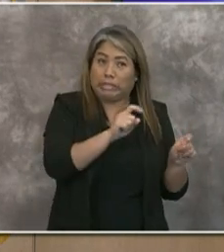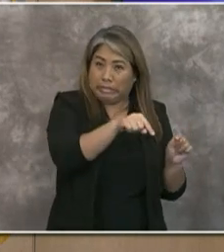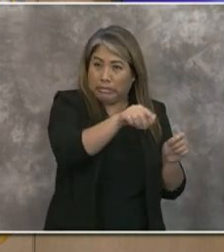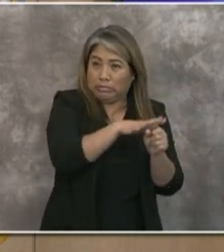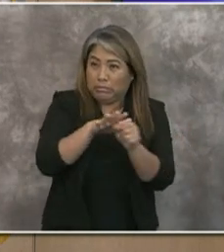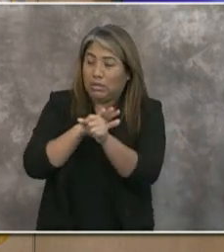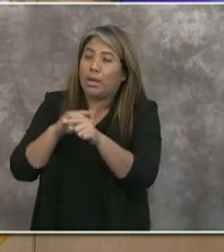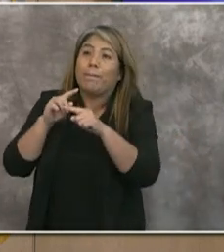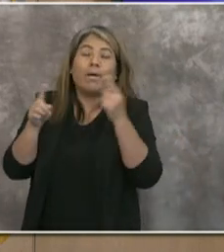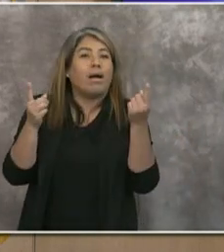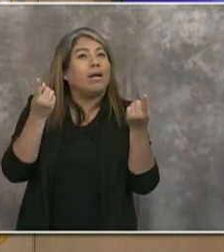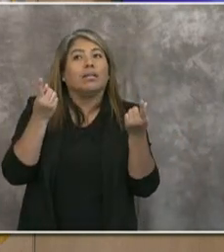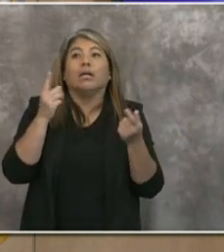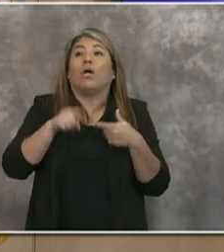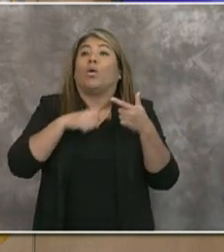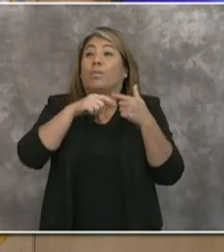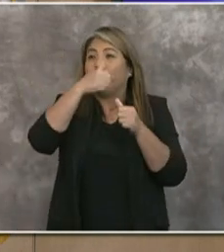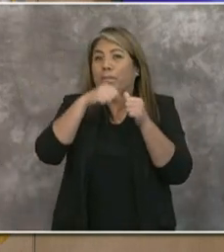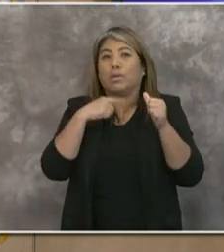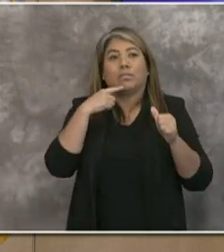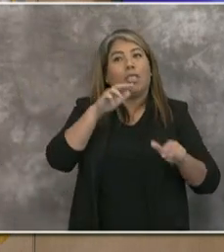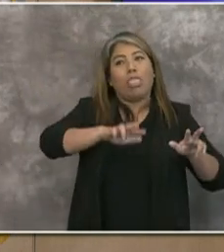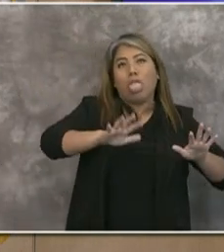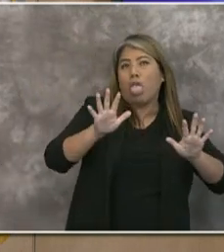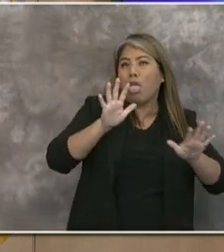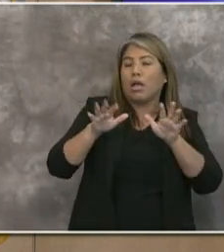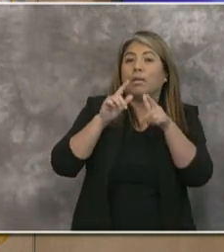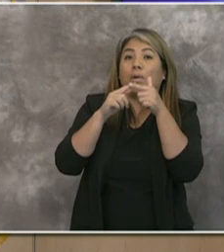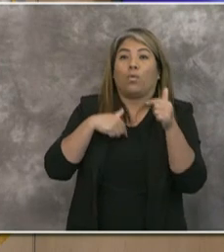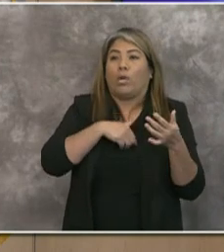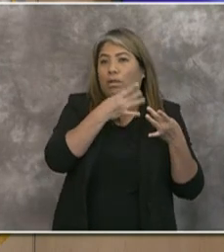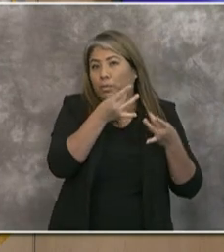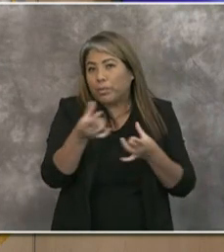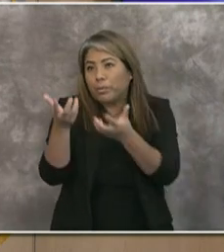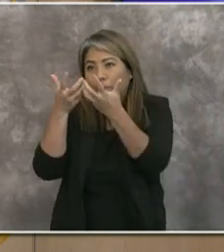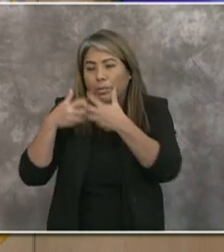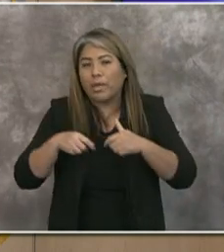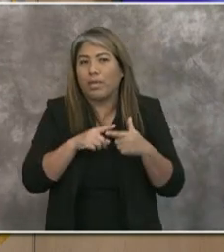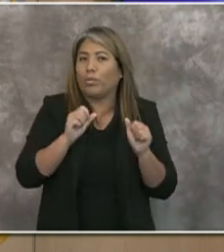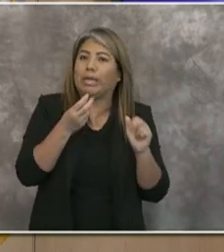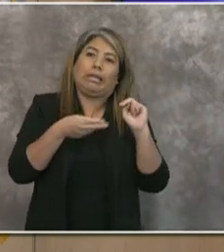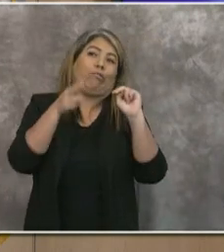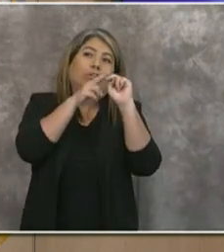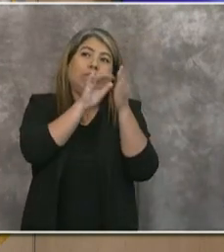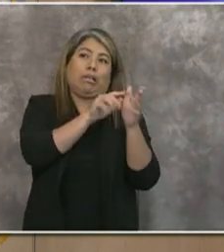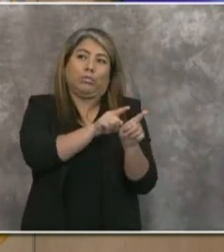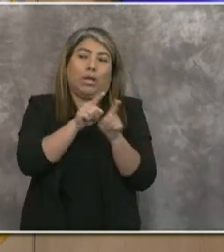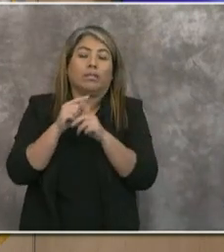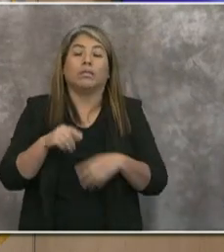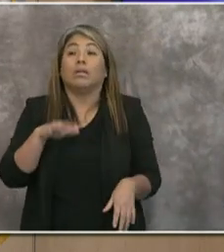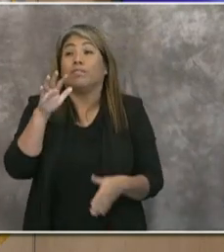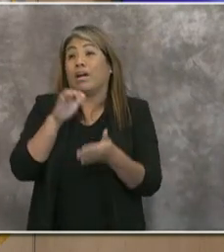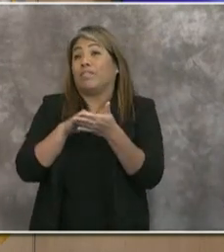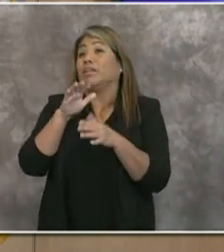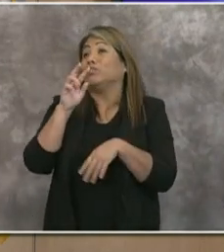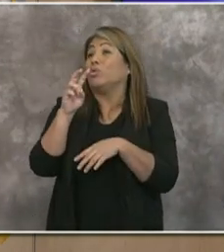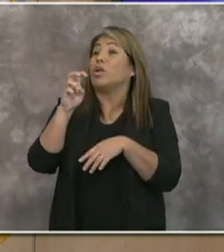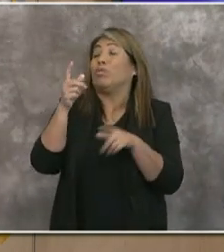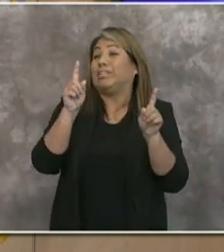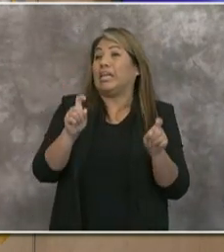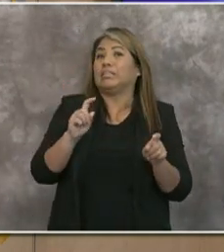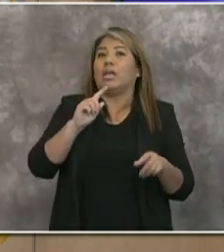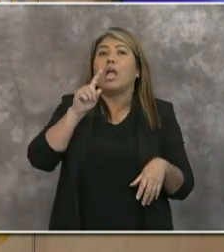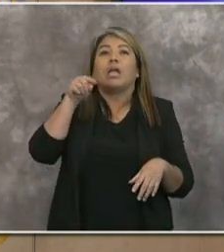that once the kinks are worked out and we're able to show the need, that we could potentially increase that as well. 5,200 tests is just a